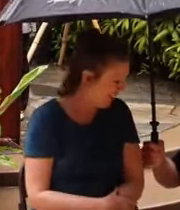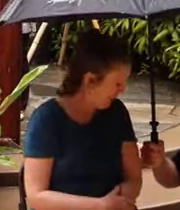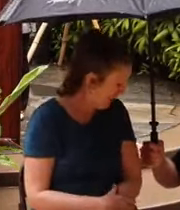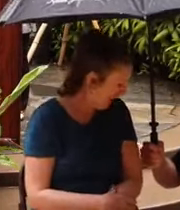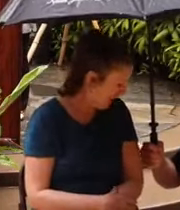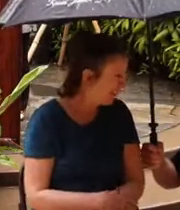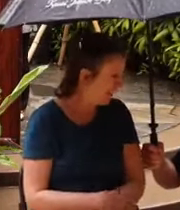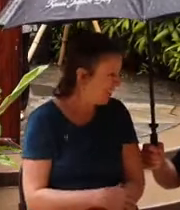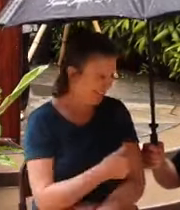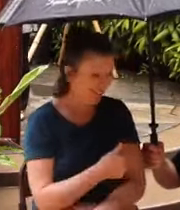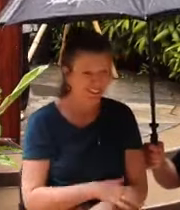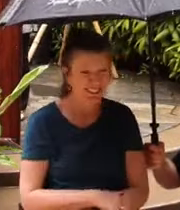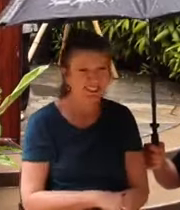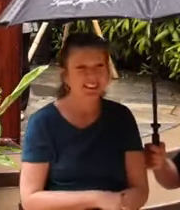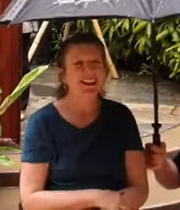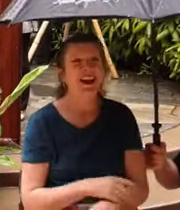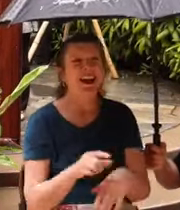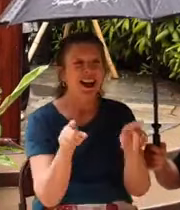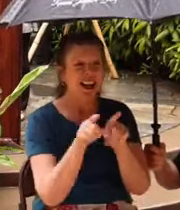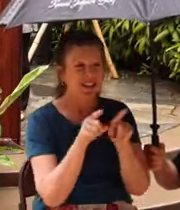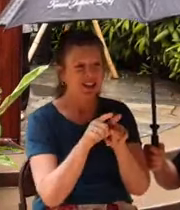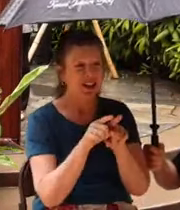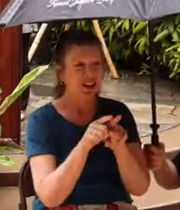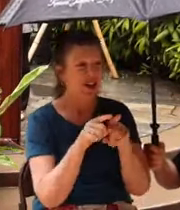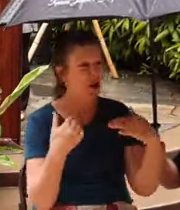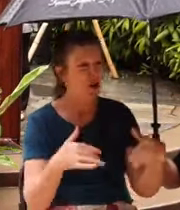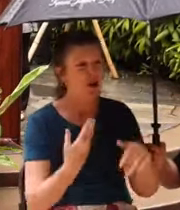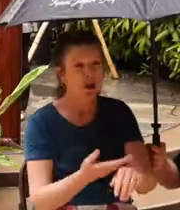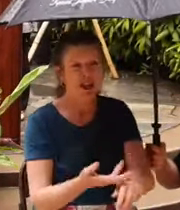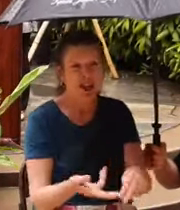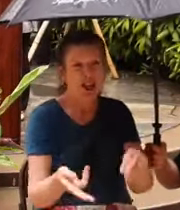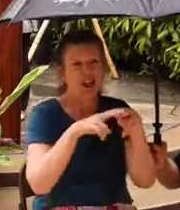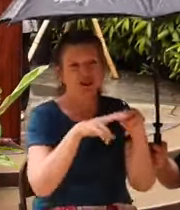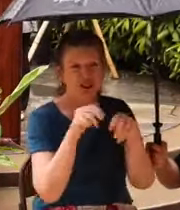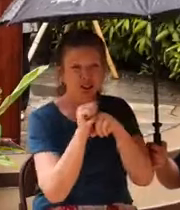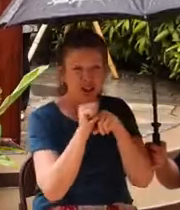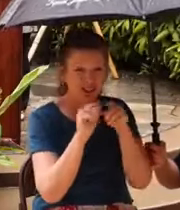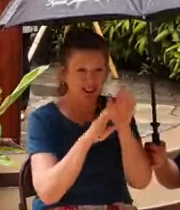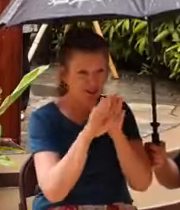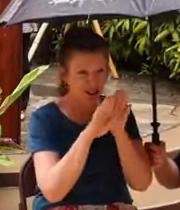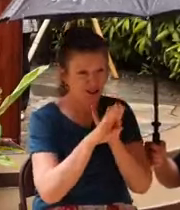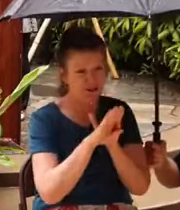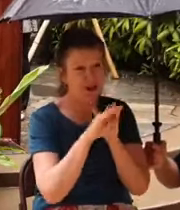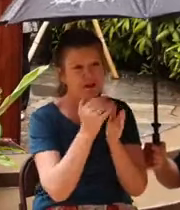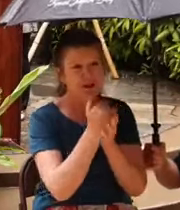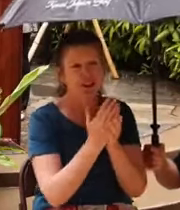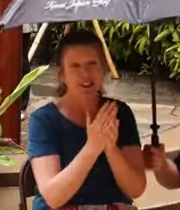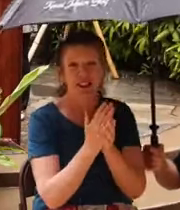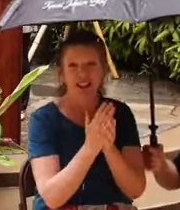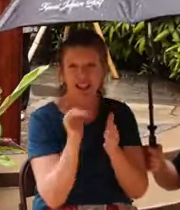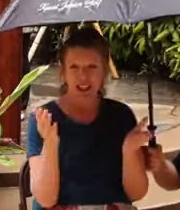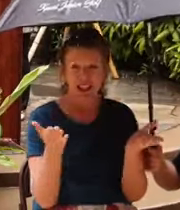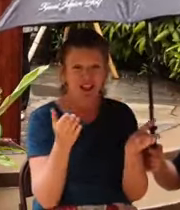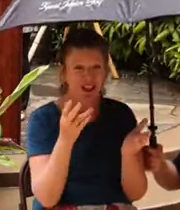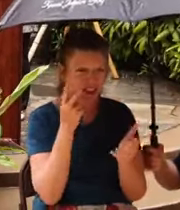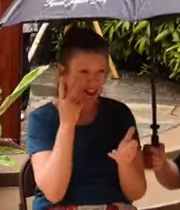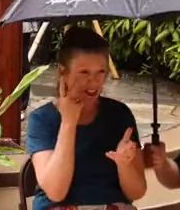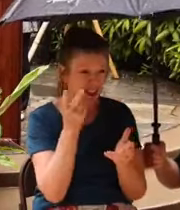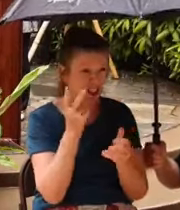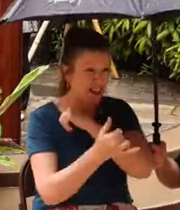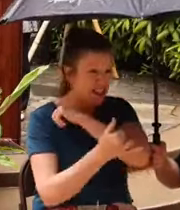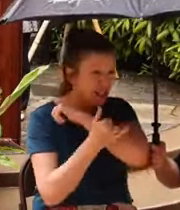We have also significantly increased our training and development budget, because here at the County of Kauai, we want to look beyond